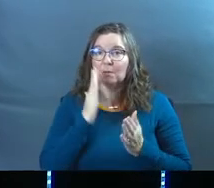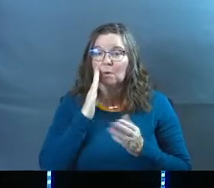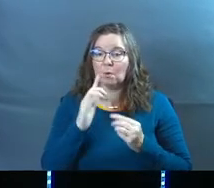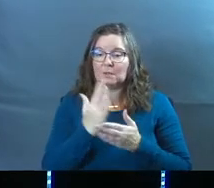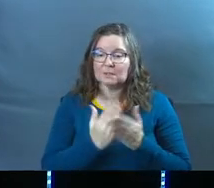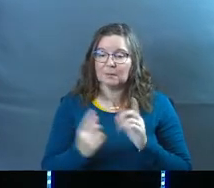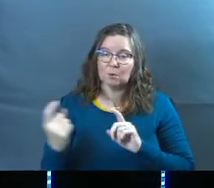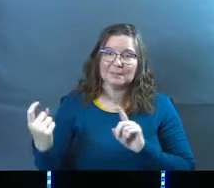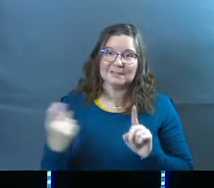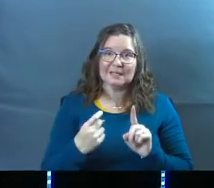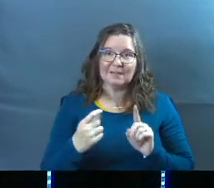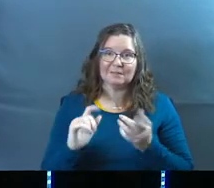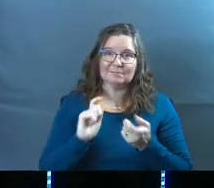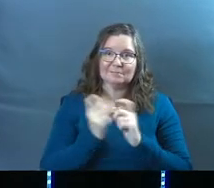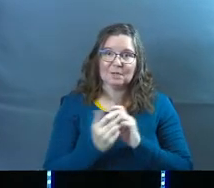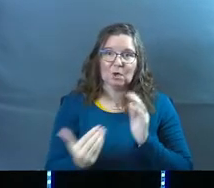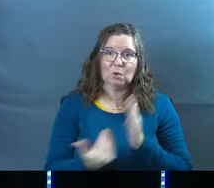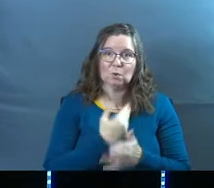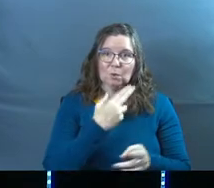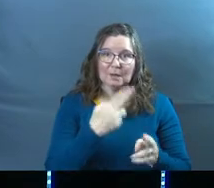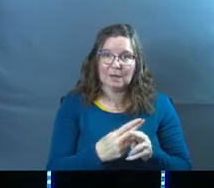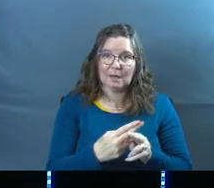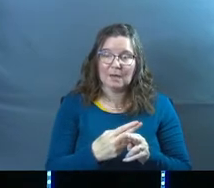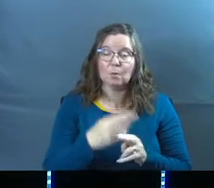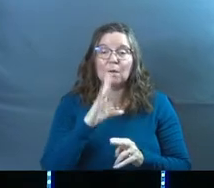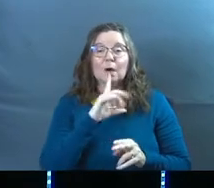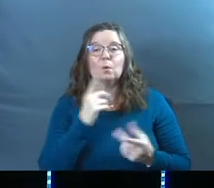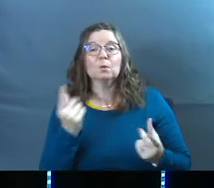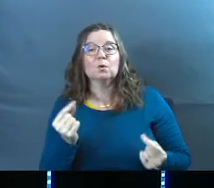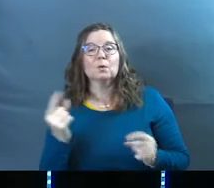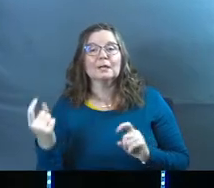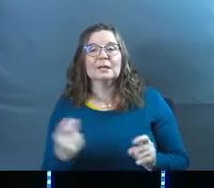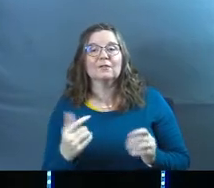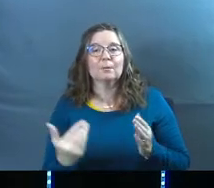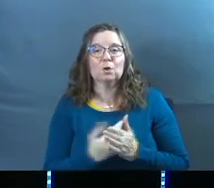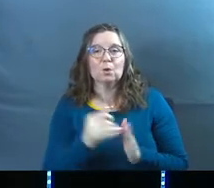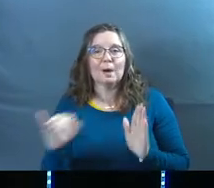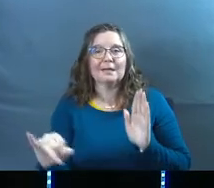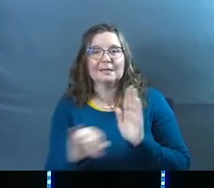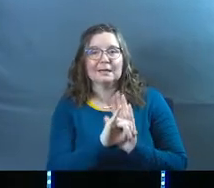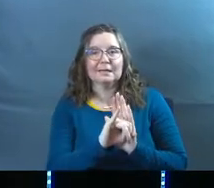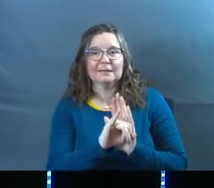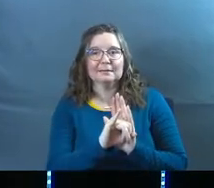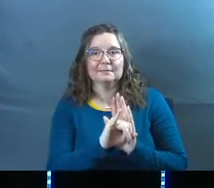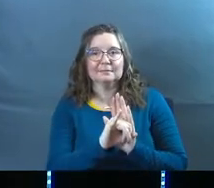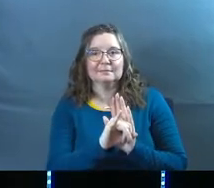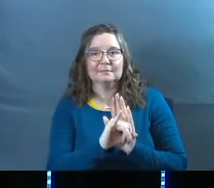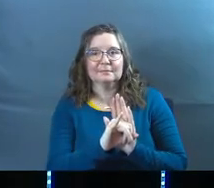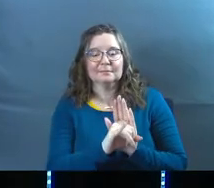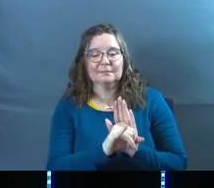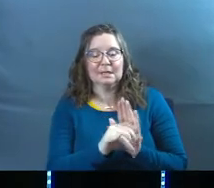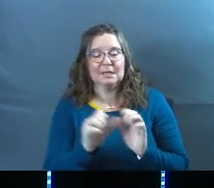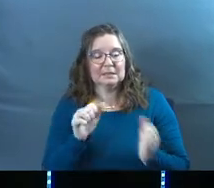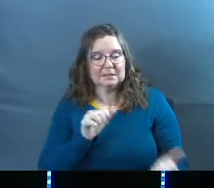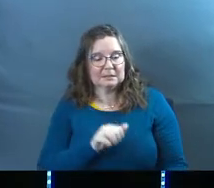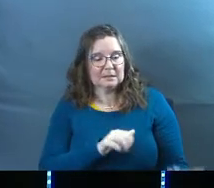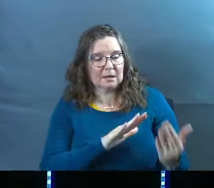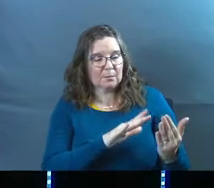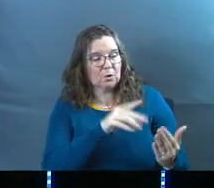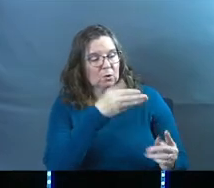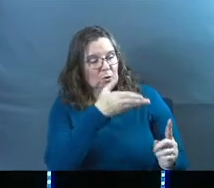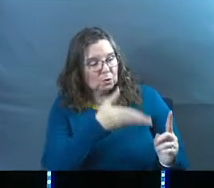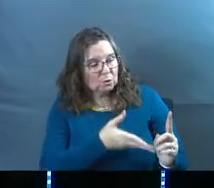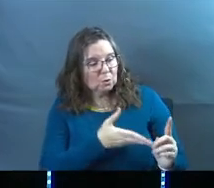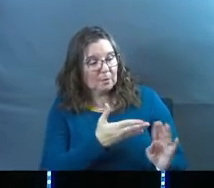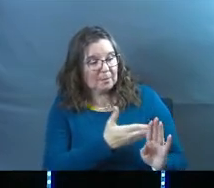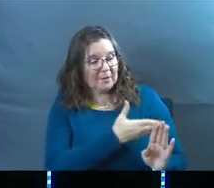when someone is given a new name by God, what God's really doing is giving them a new identity. He's coming to them and saying, you